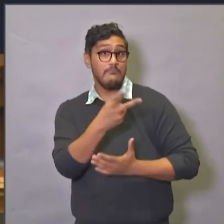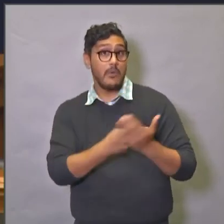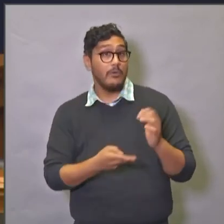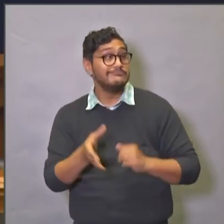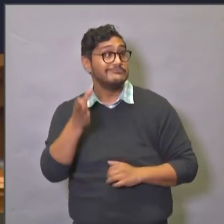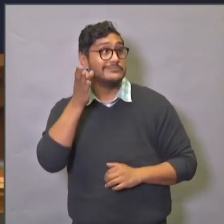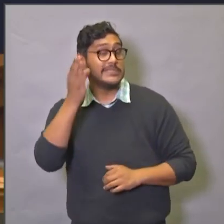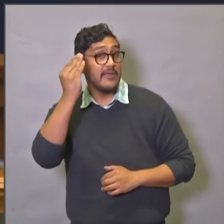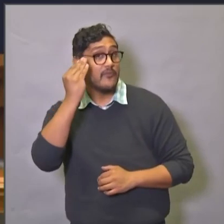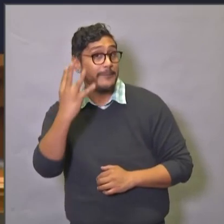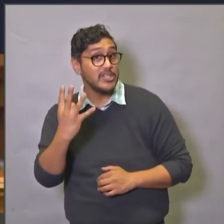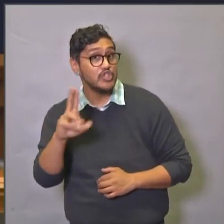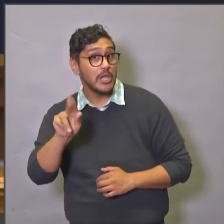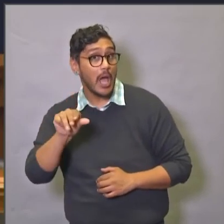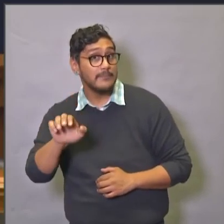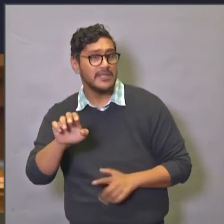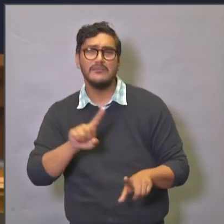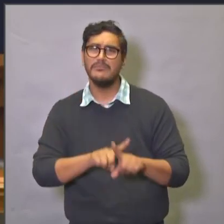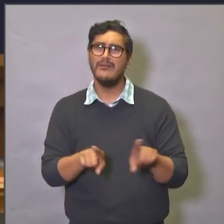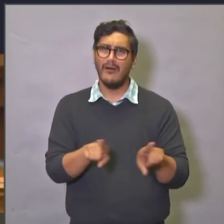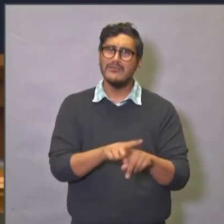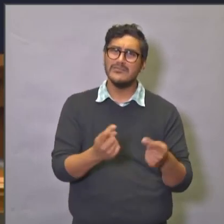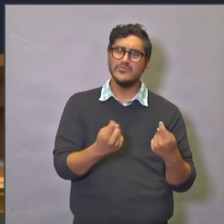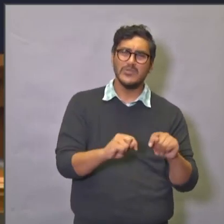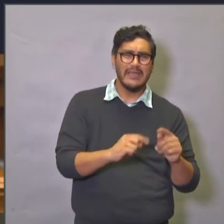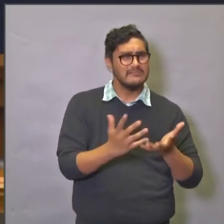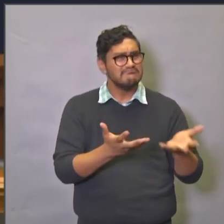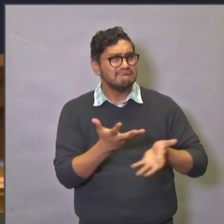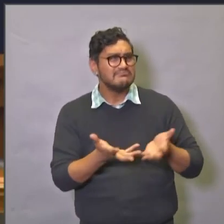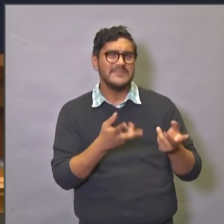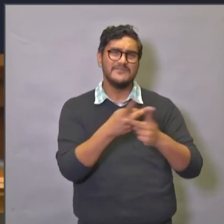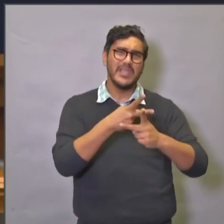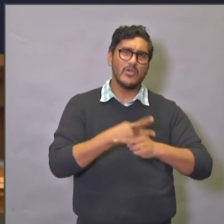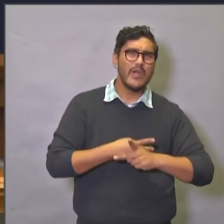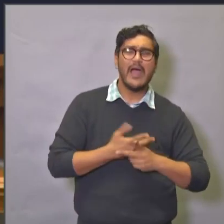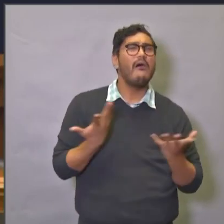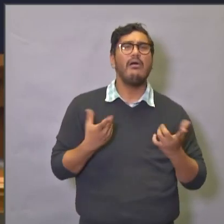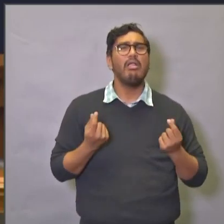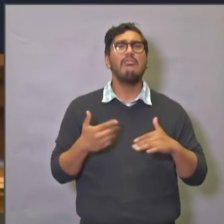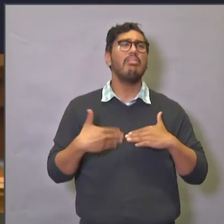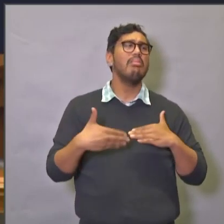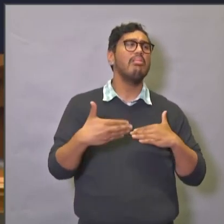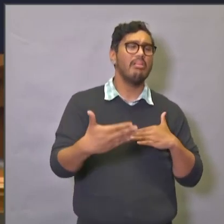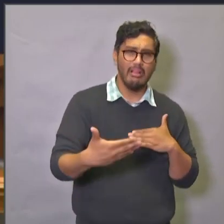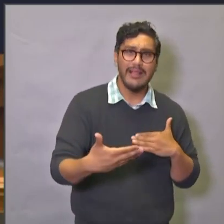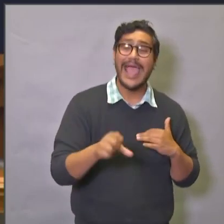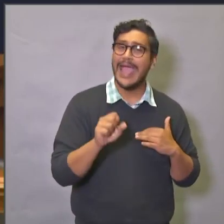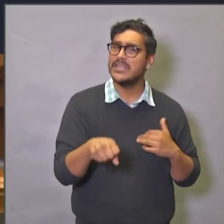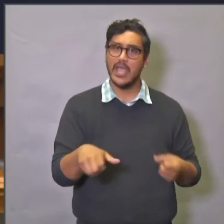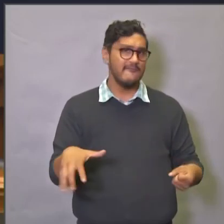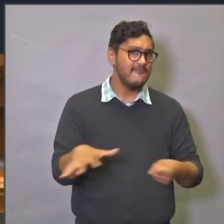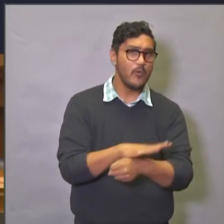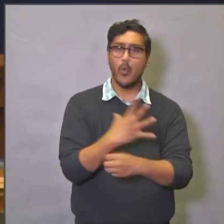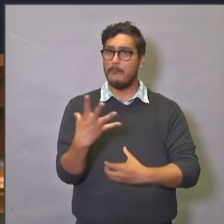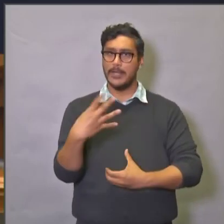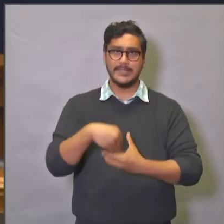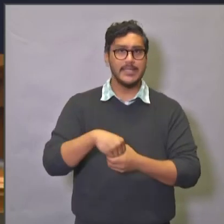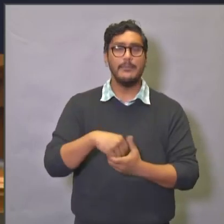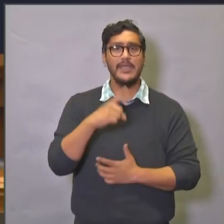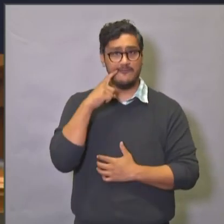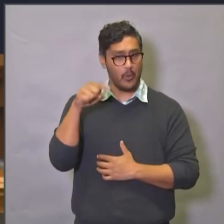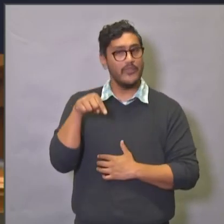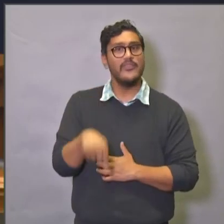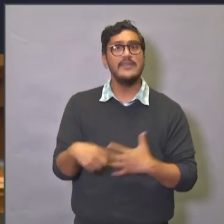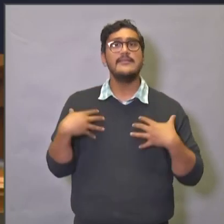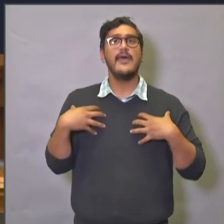also to help us figure out all of the next steps and participate fully in the design and the execution of this health